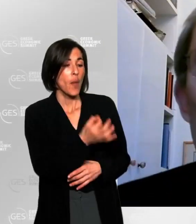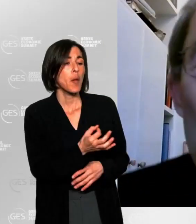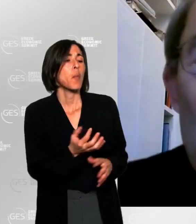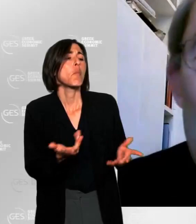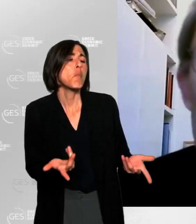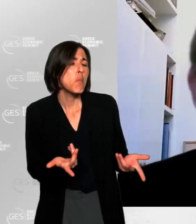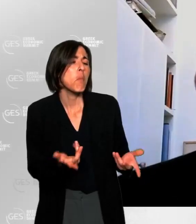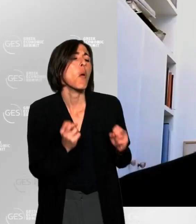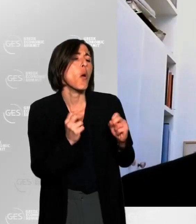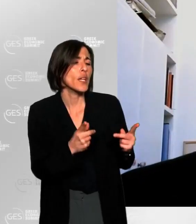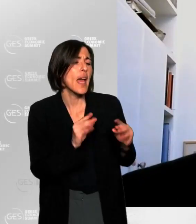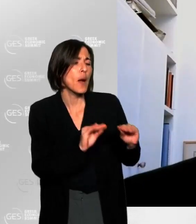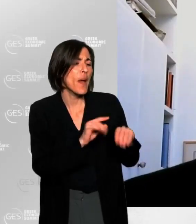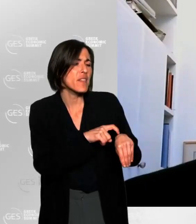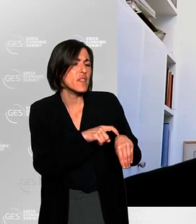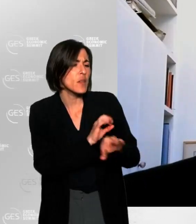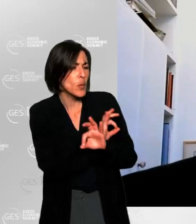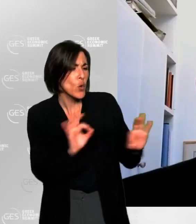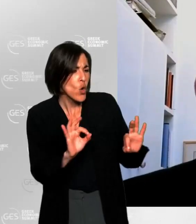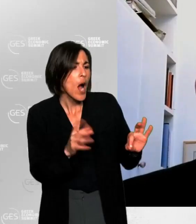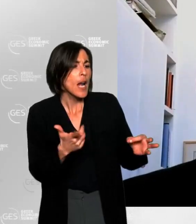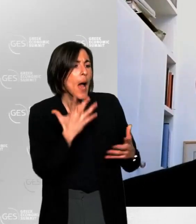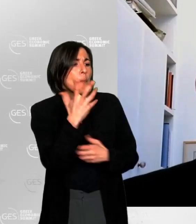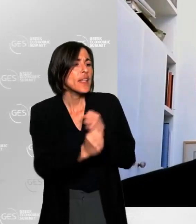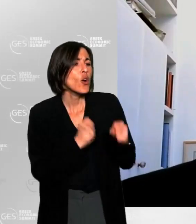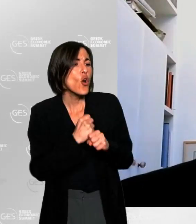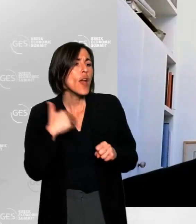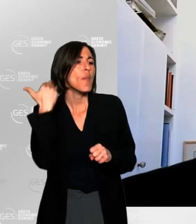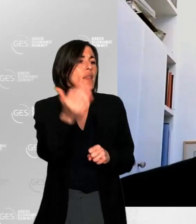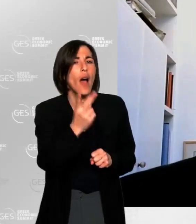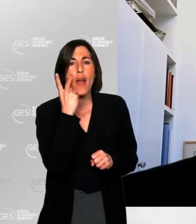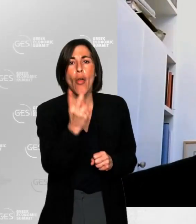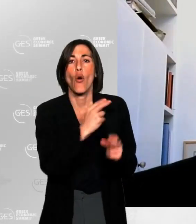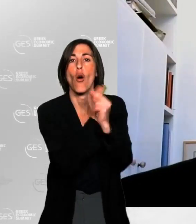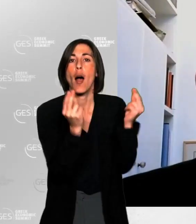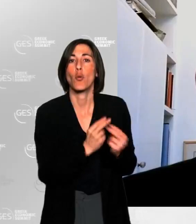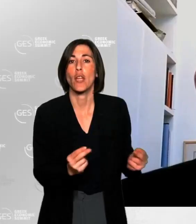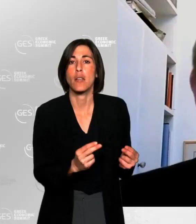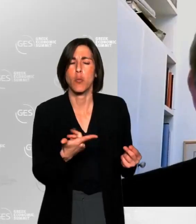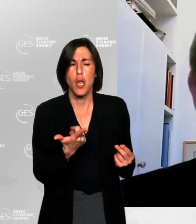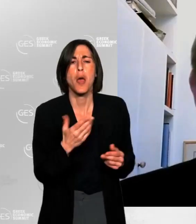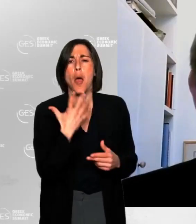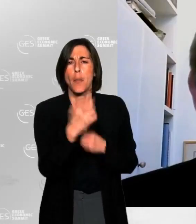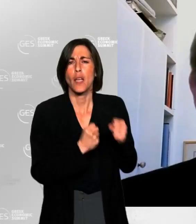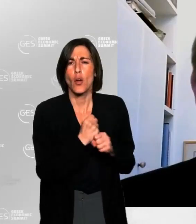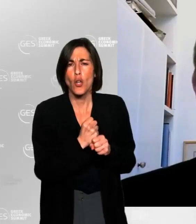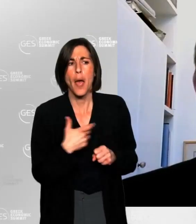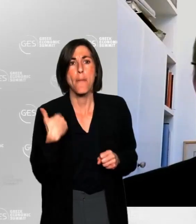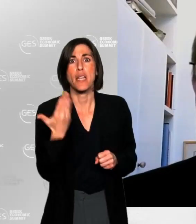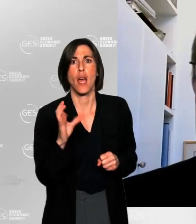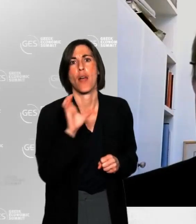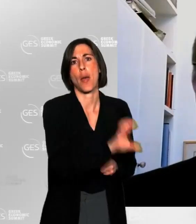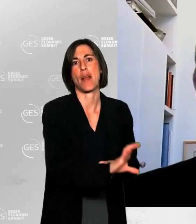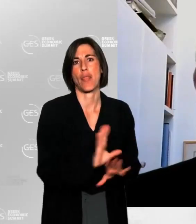now? So I'm afraid I'm not going to give you an answer that will satisfy you that here it is, do